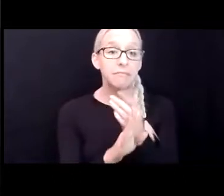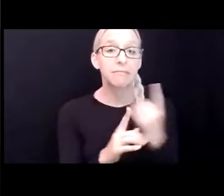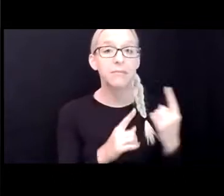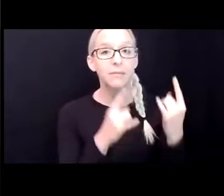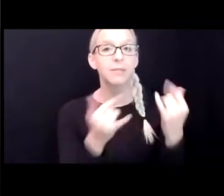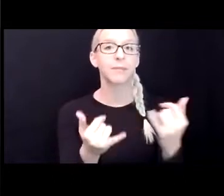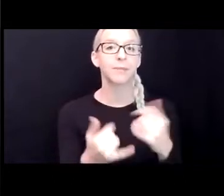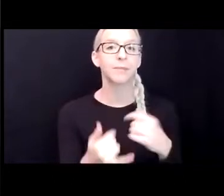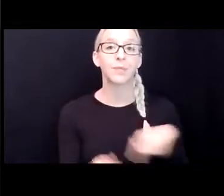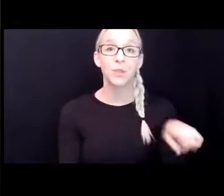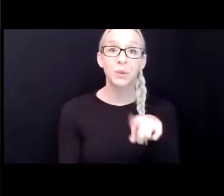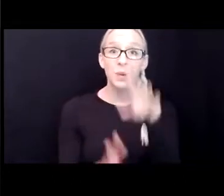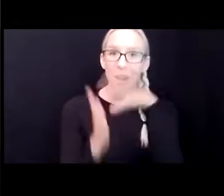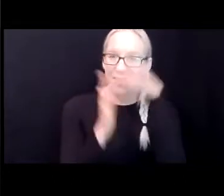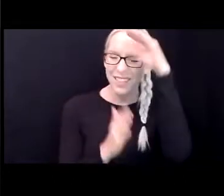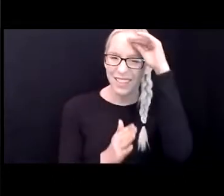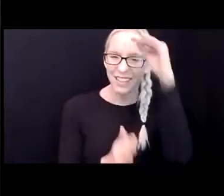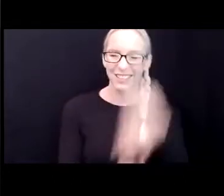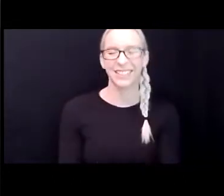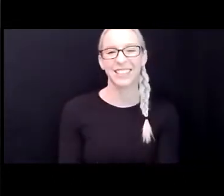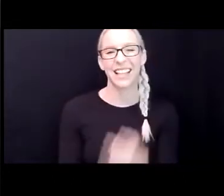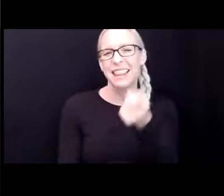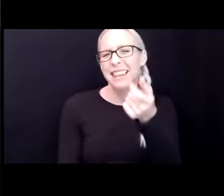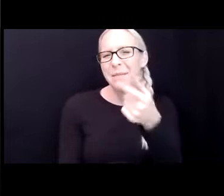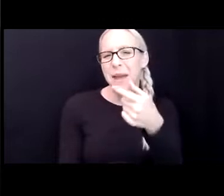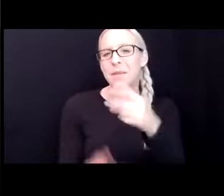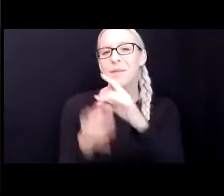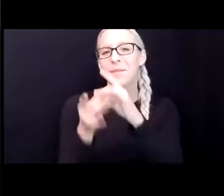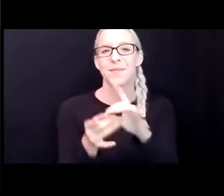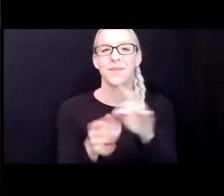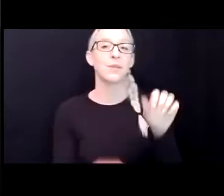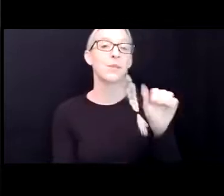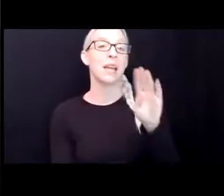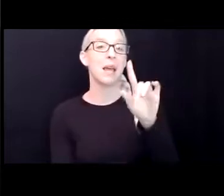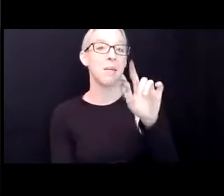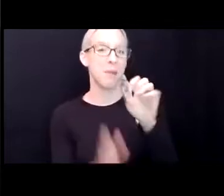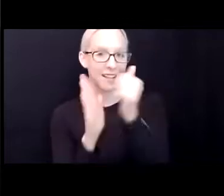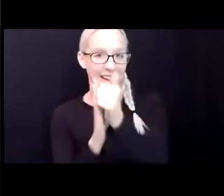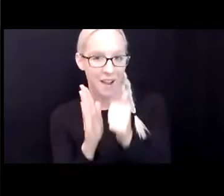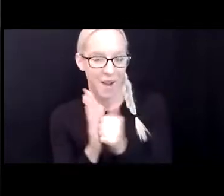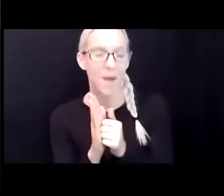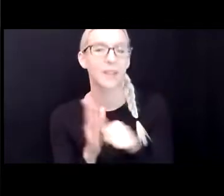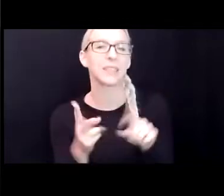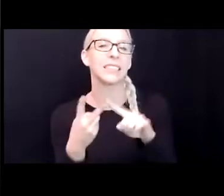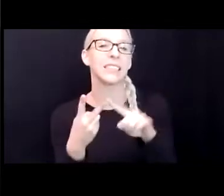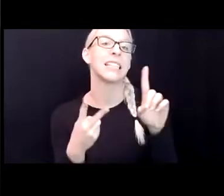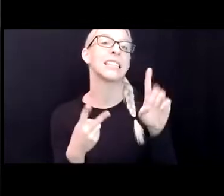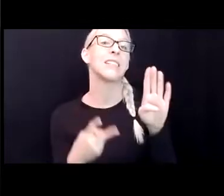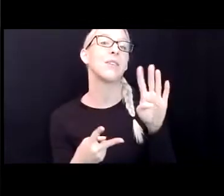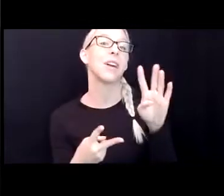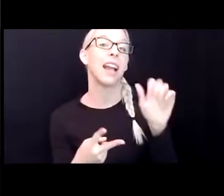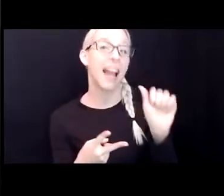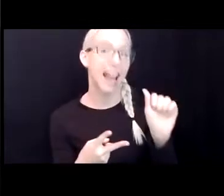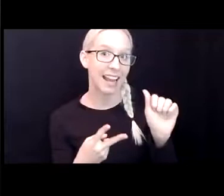my little pointer here. You've learned a little bit about able accounts. You learned a very little bit about that D4A trust that we were